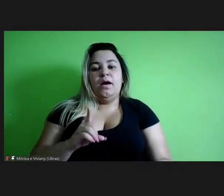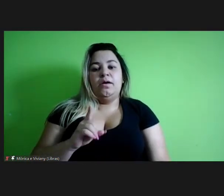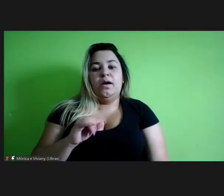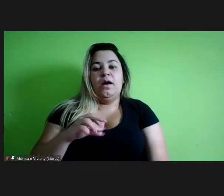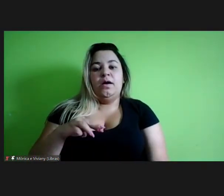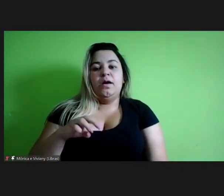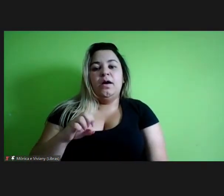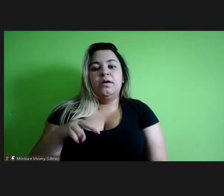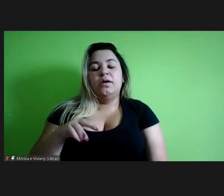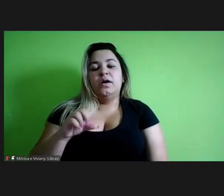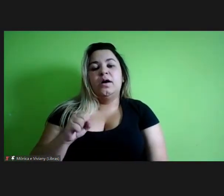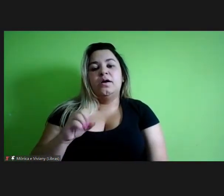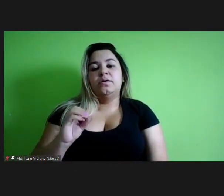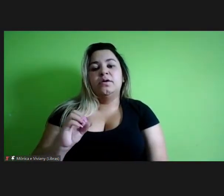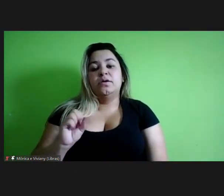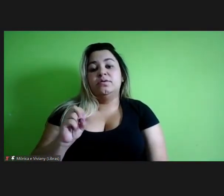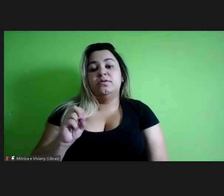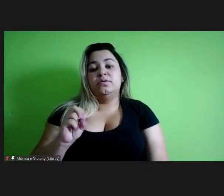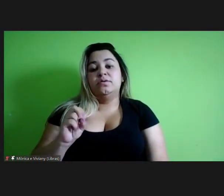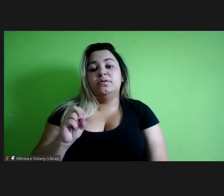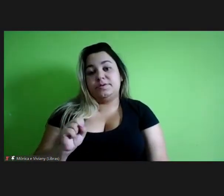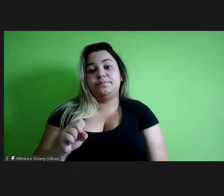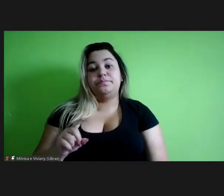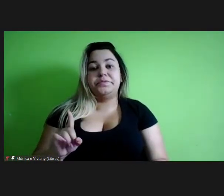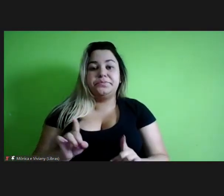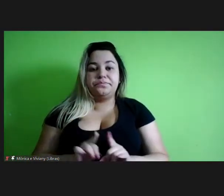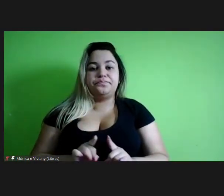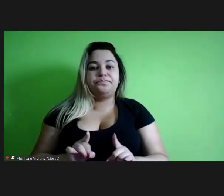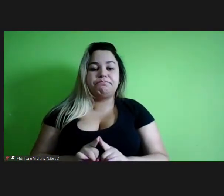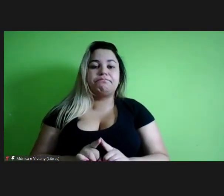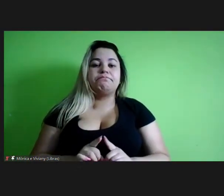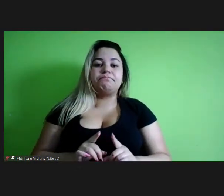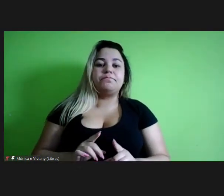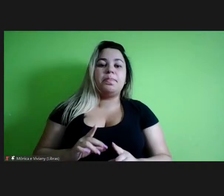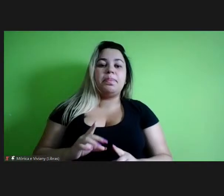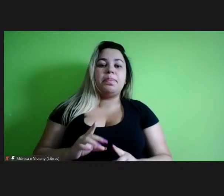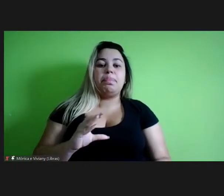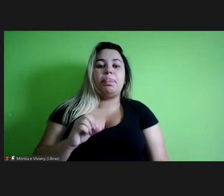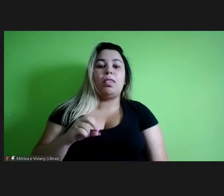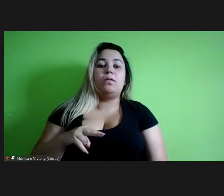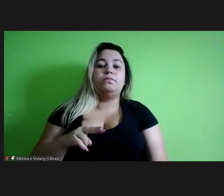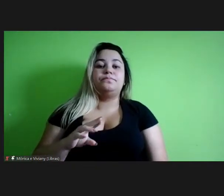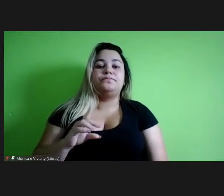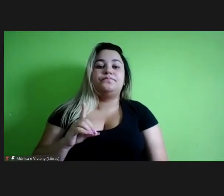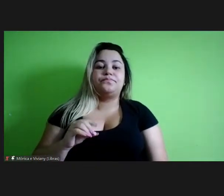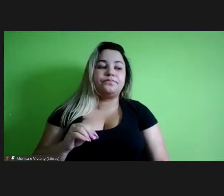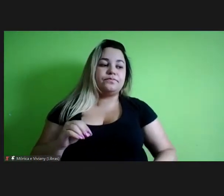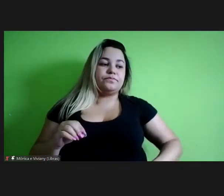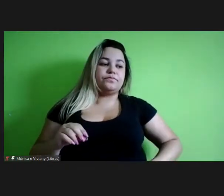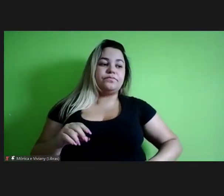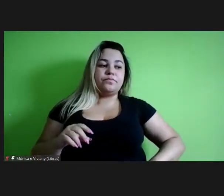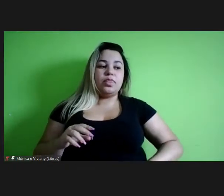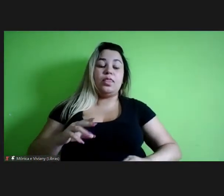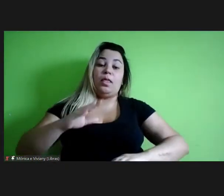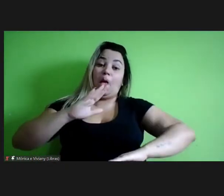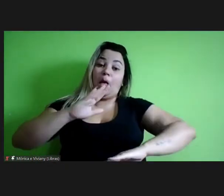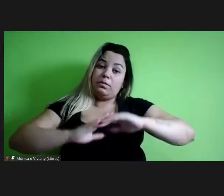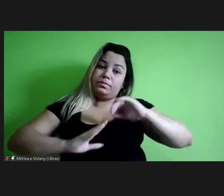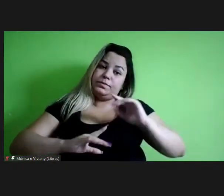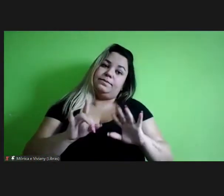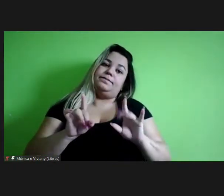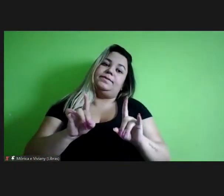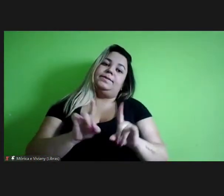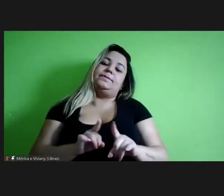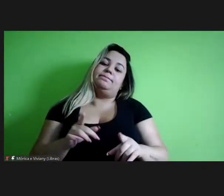practice, regardless of the dimension or where he works or she works in the SUS, but the content of